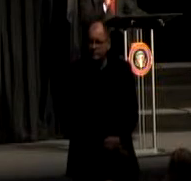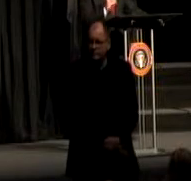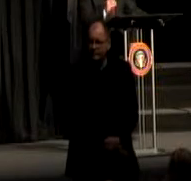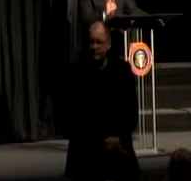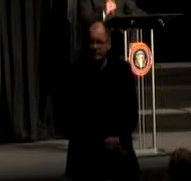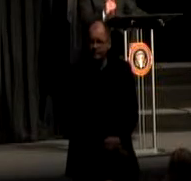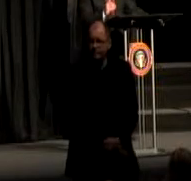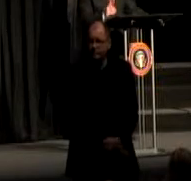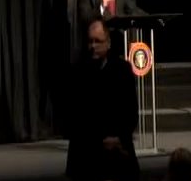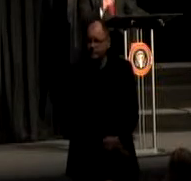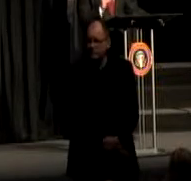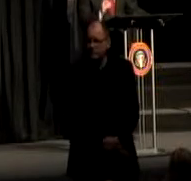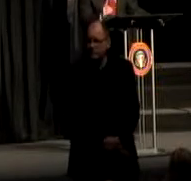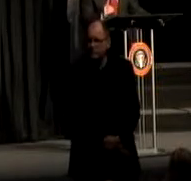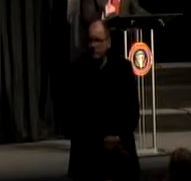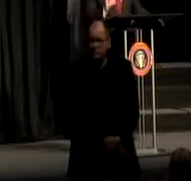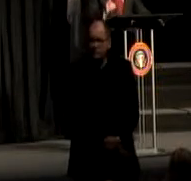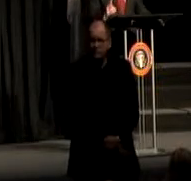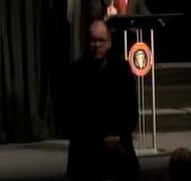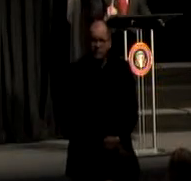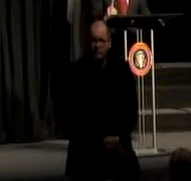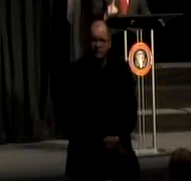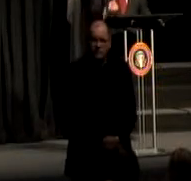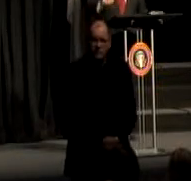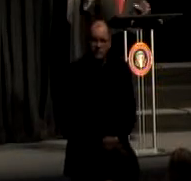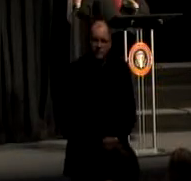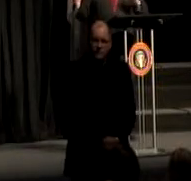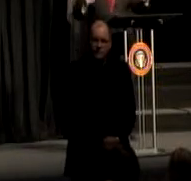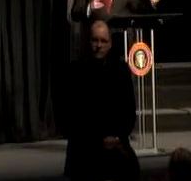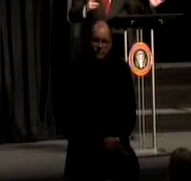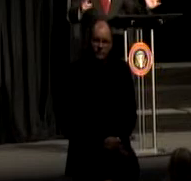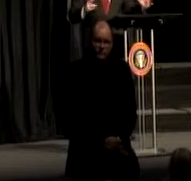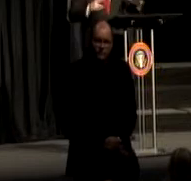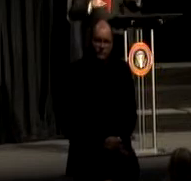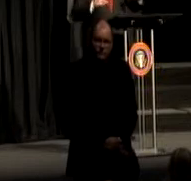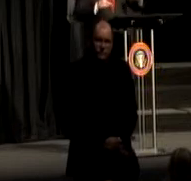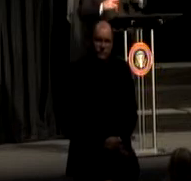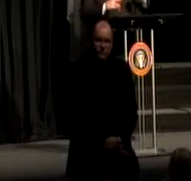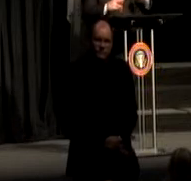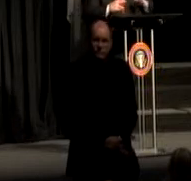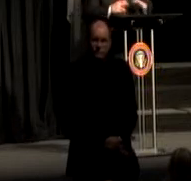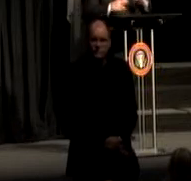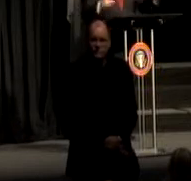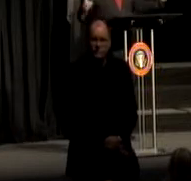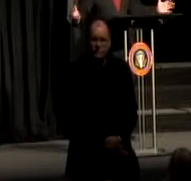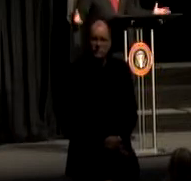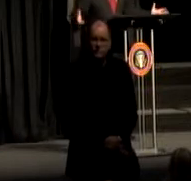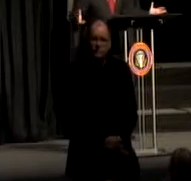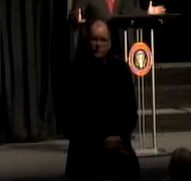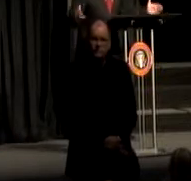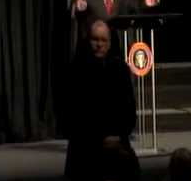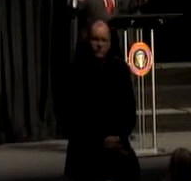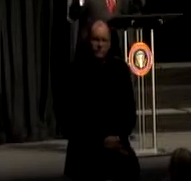on doing one thing. And that one thing is not to do all kinds of good